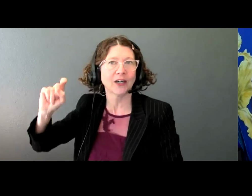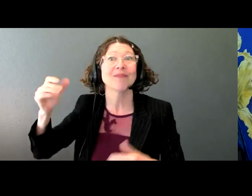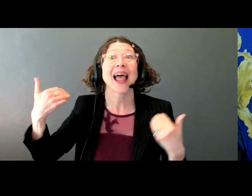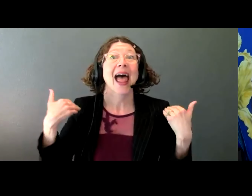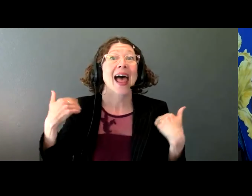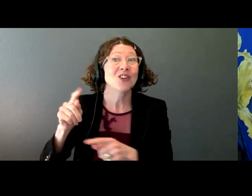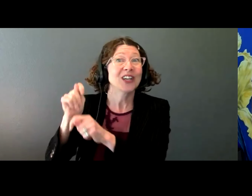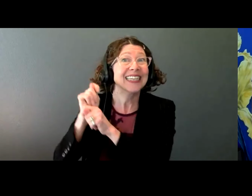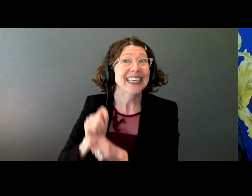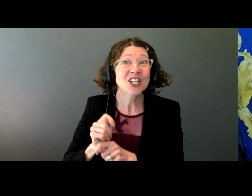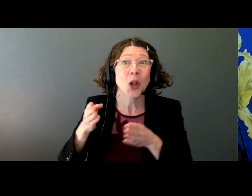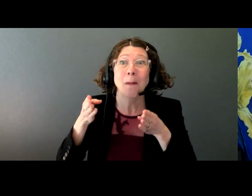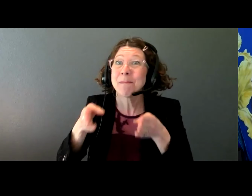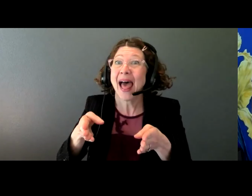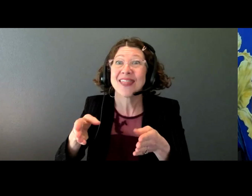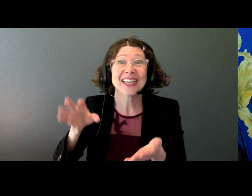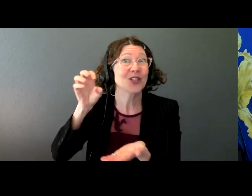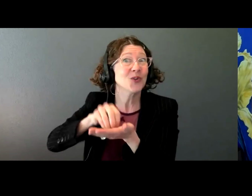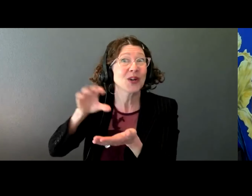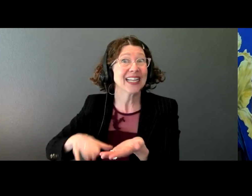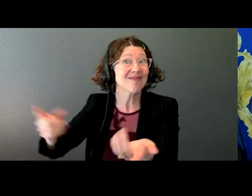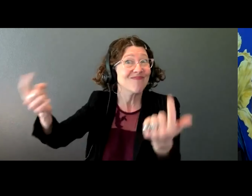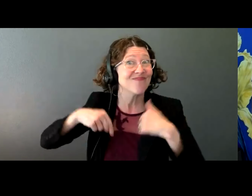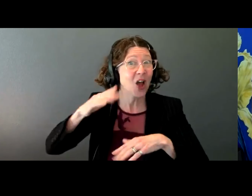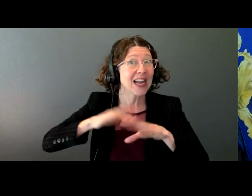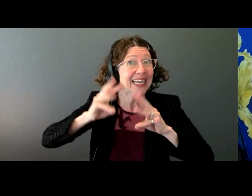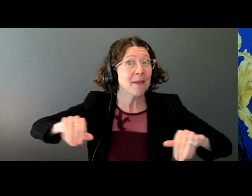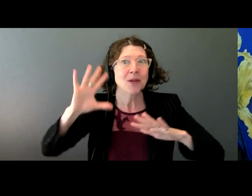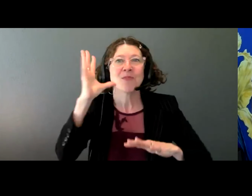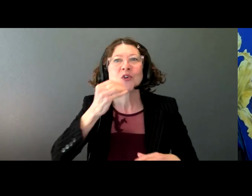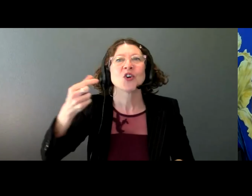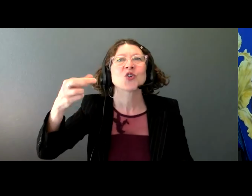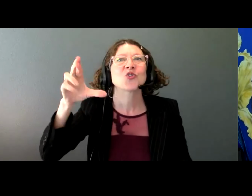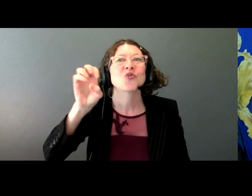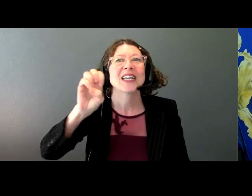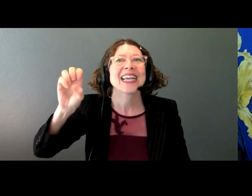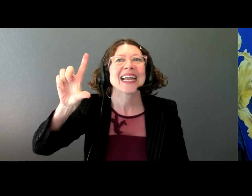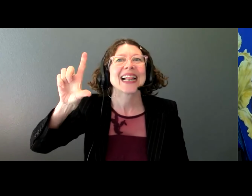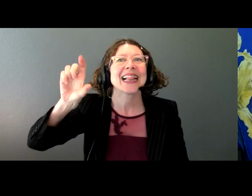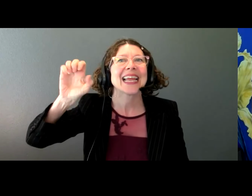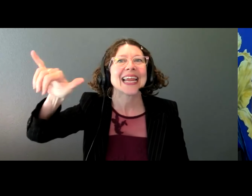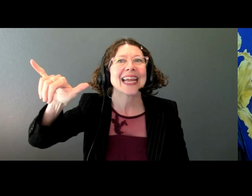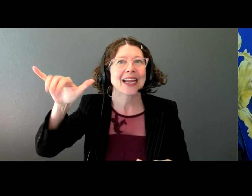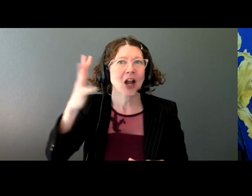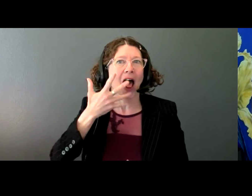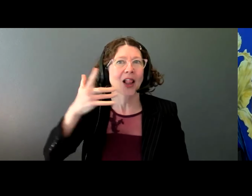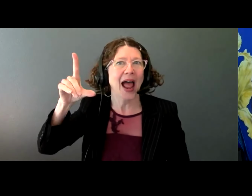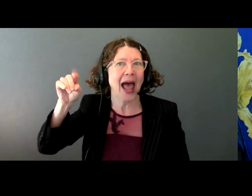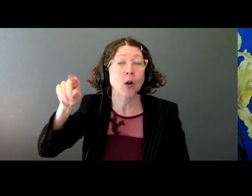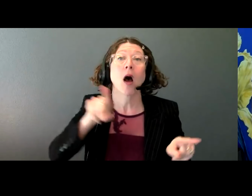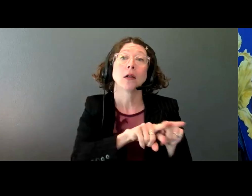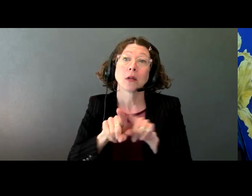traditional method where students can be on campus in beautiful Greeley, Colorado, and as well as